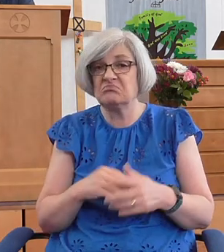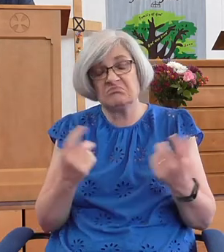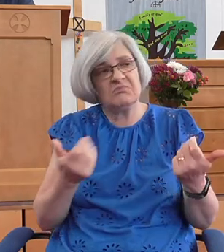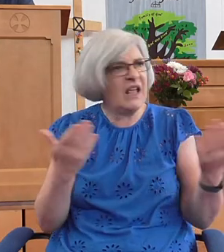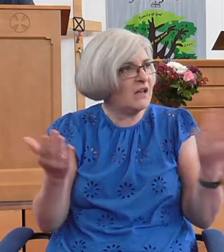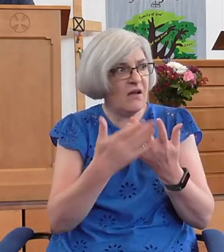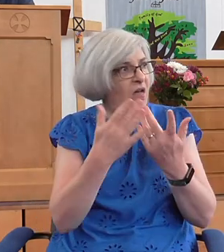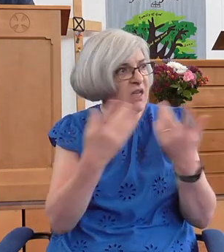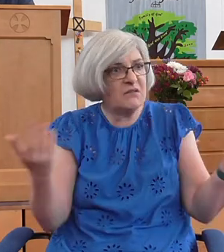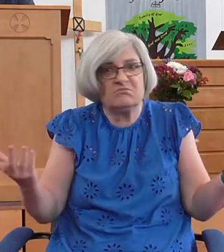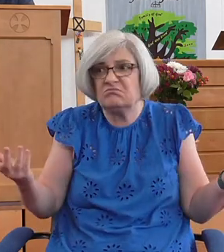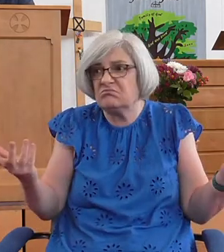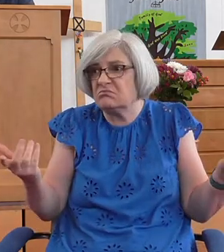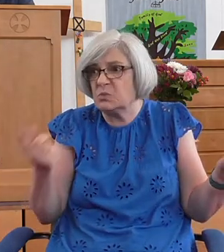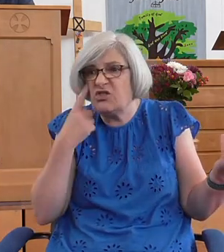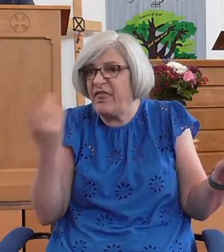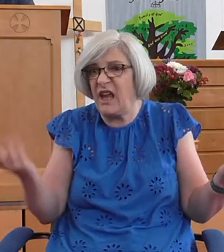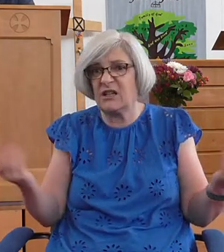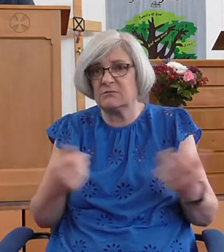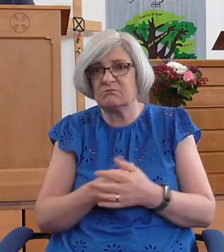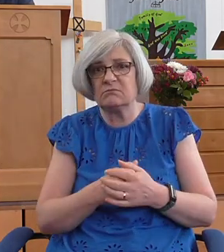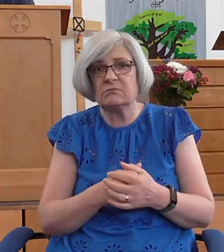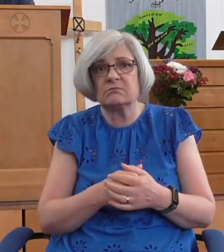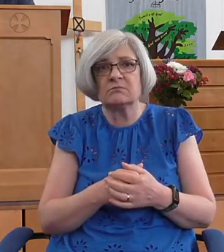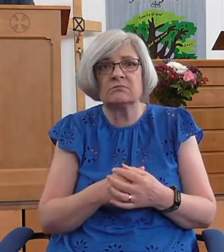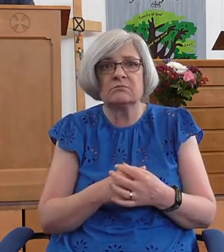Any other suggestions?